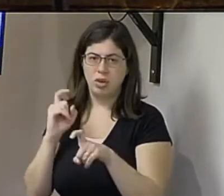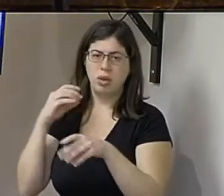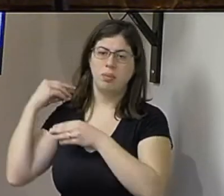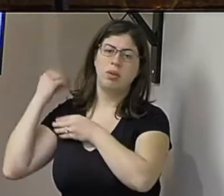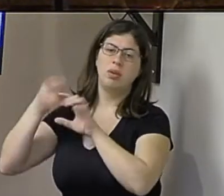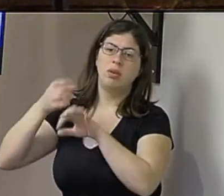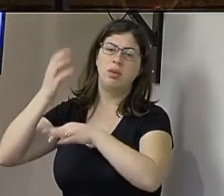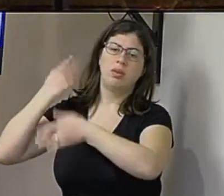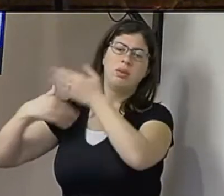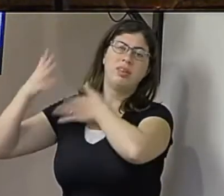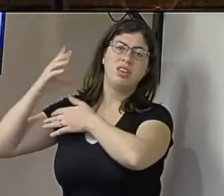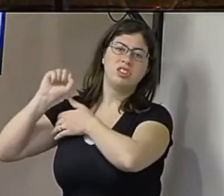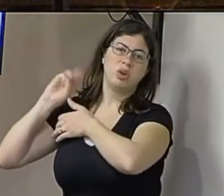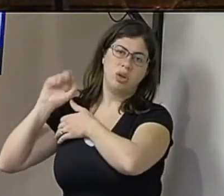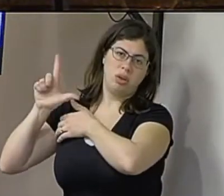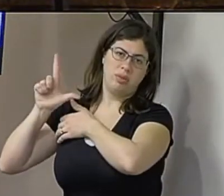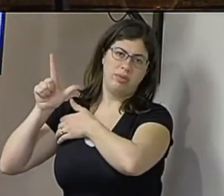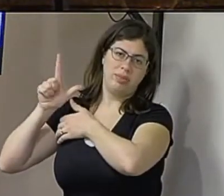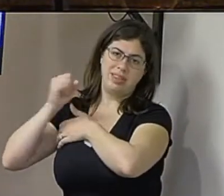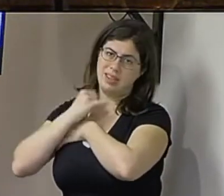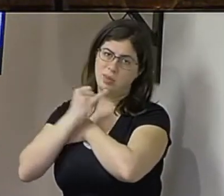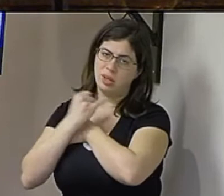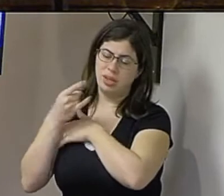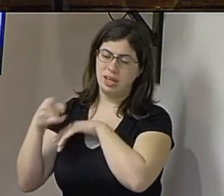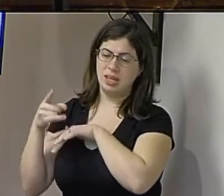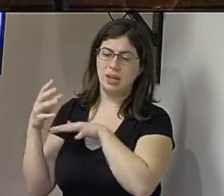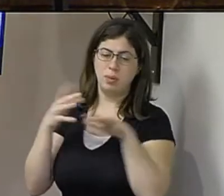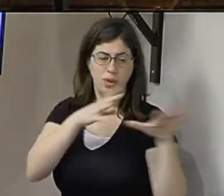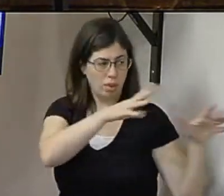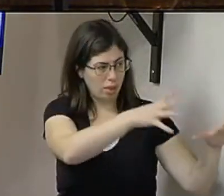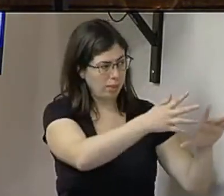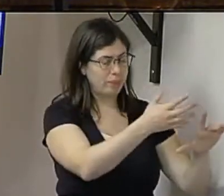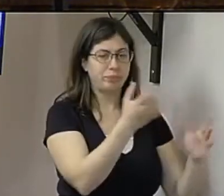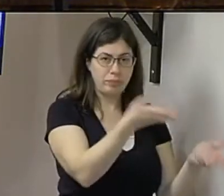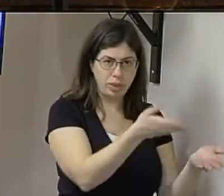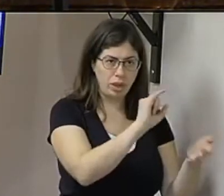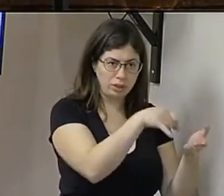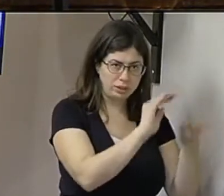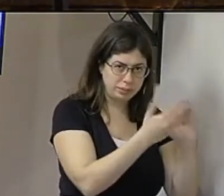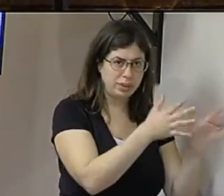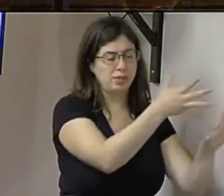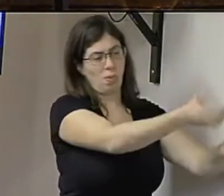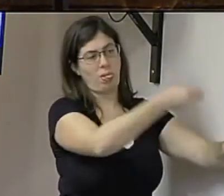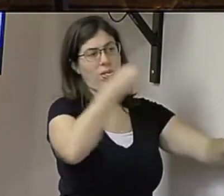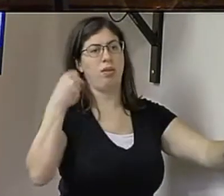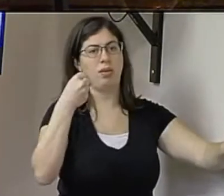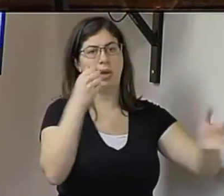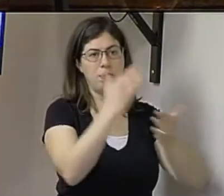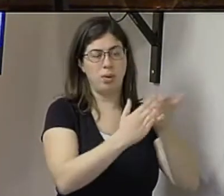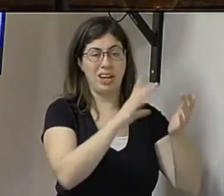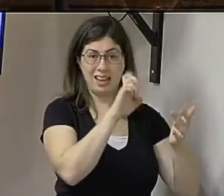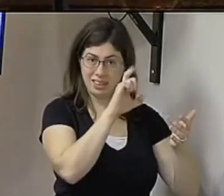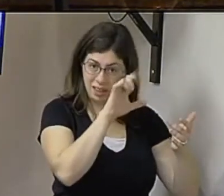from Saul of Israel. And it says that he was carried away. He would be older. He was carried away actually part of the